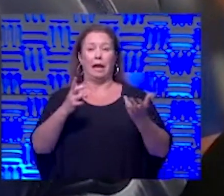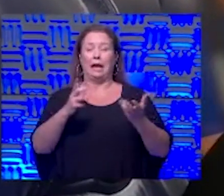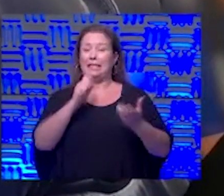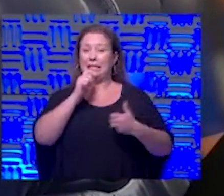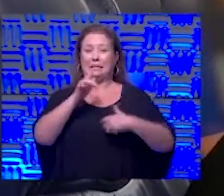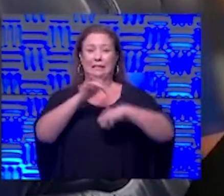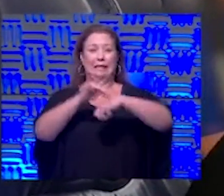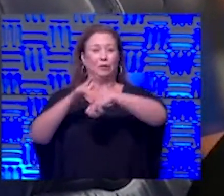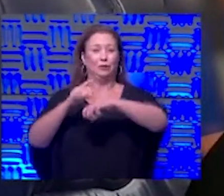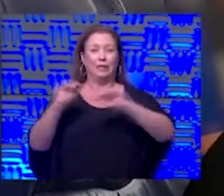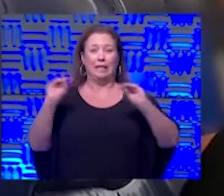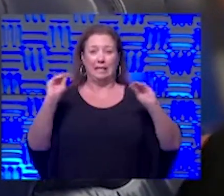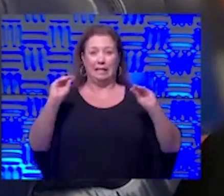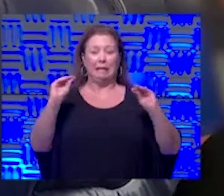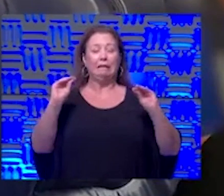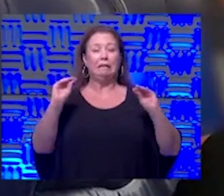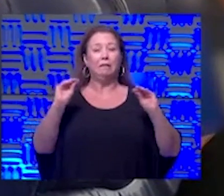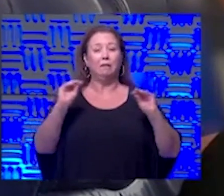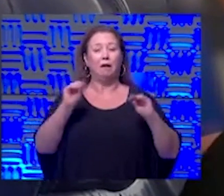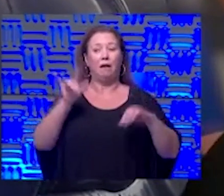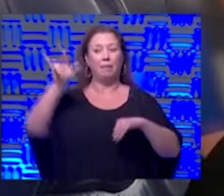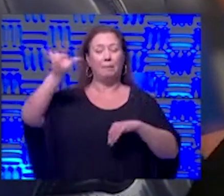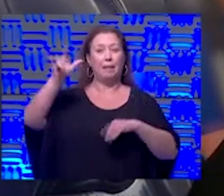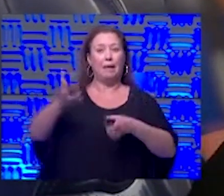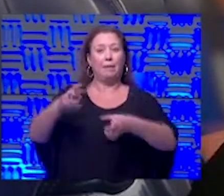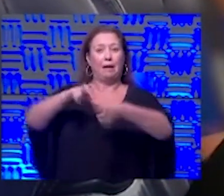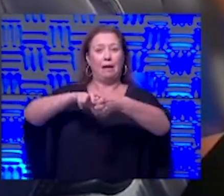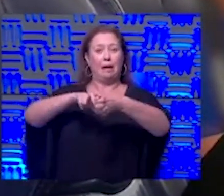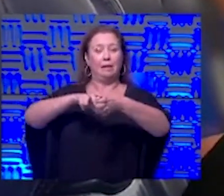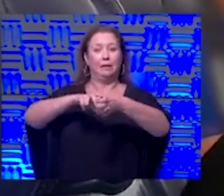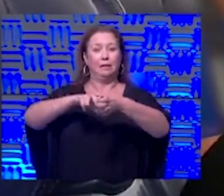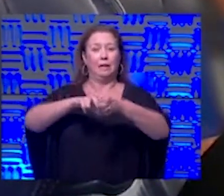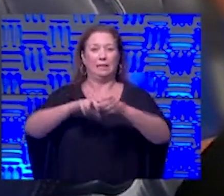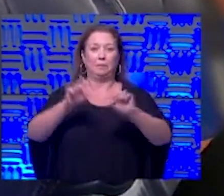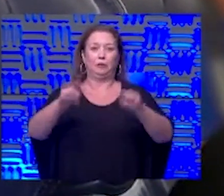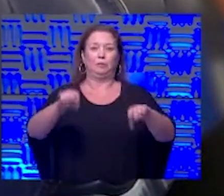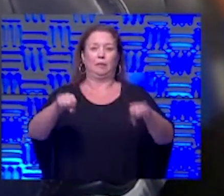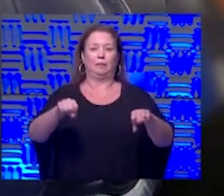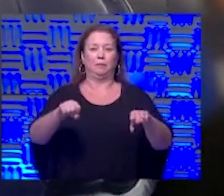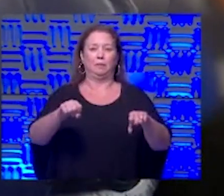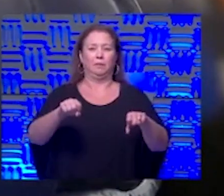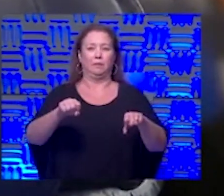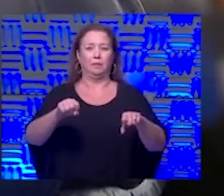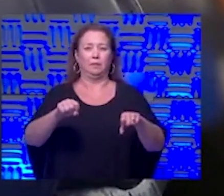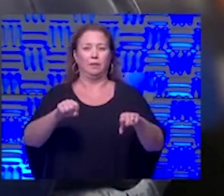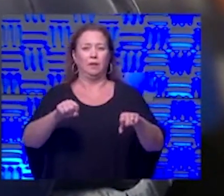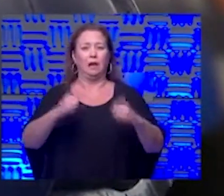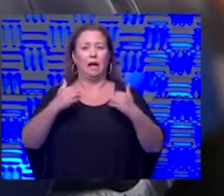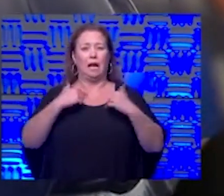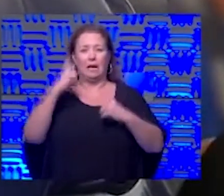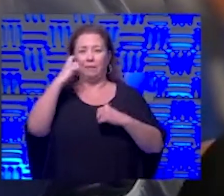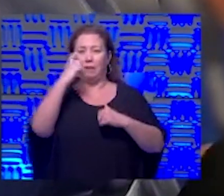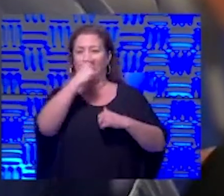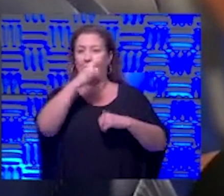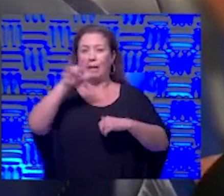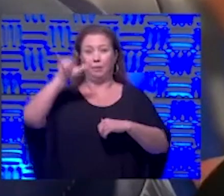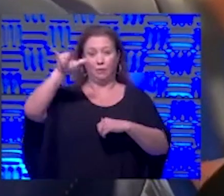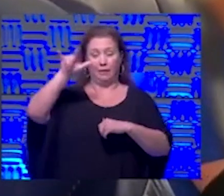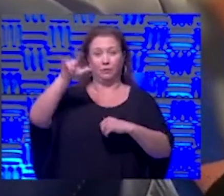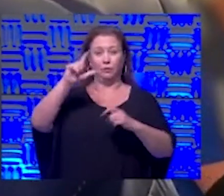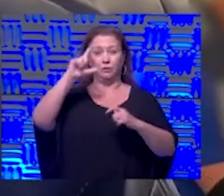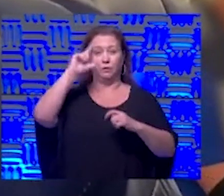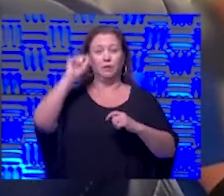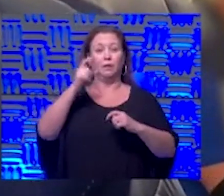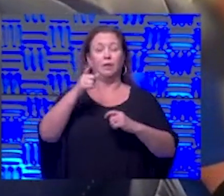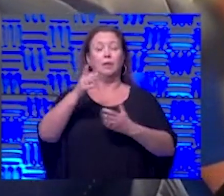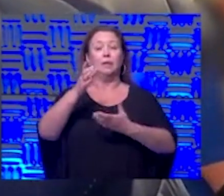touch anything on the plane while getting on as much as possible. The other thing is I do have my eye protection. Some